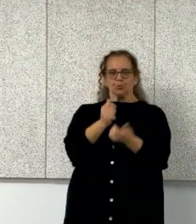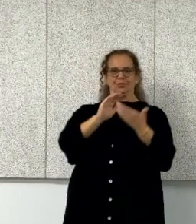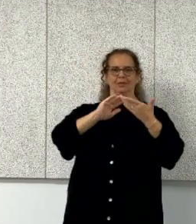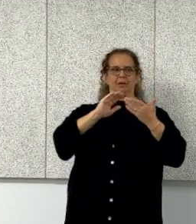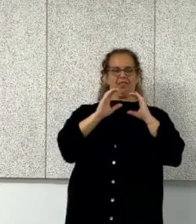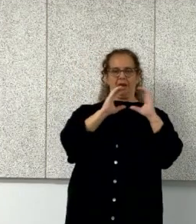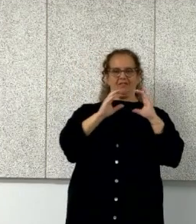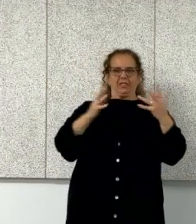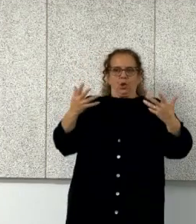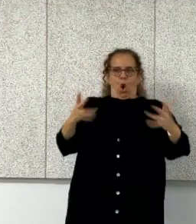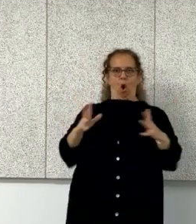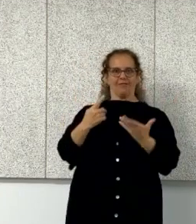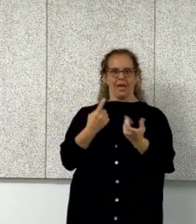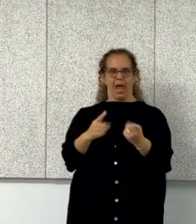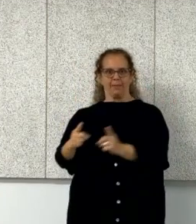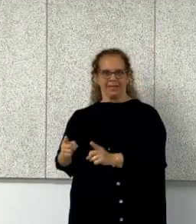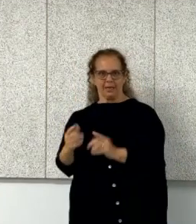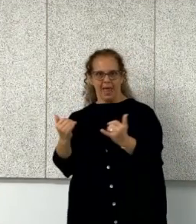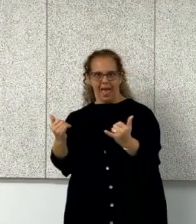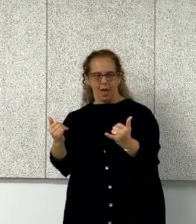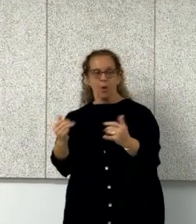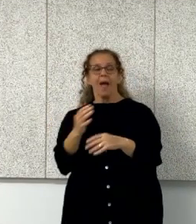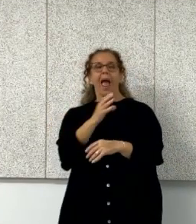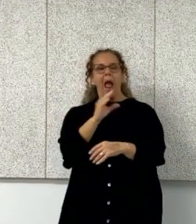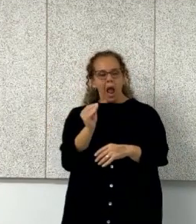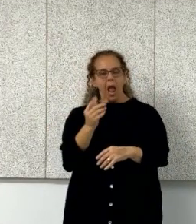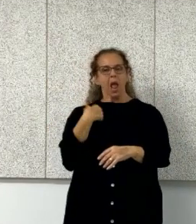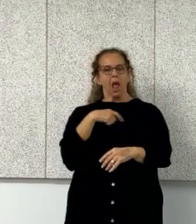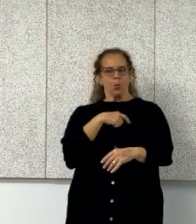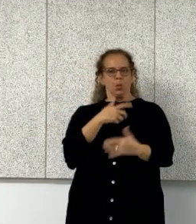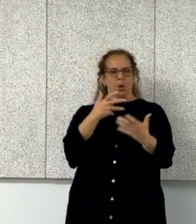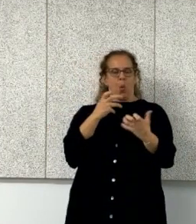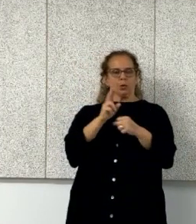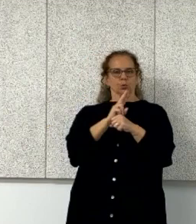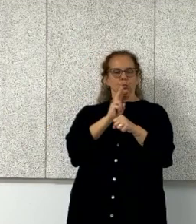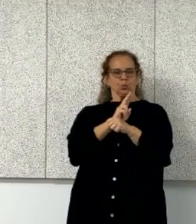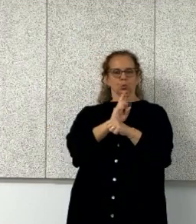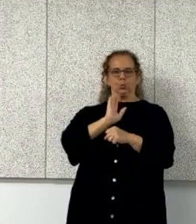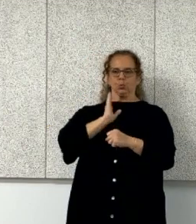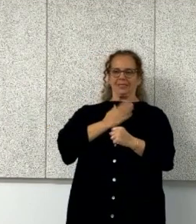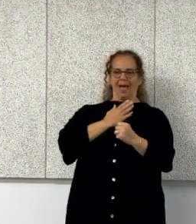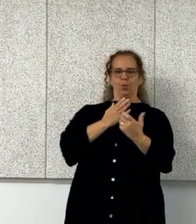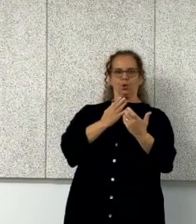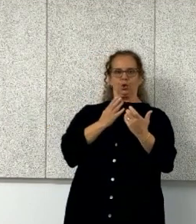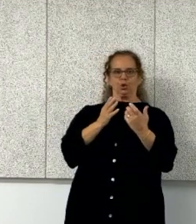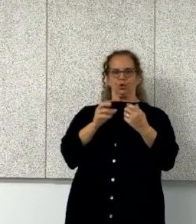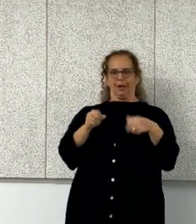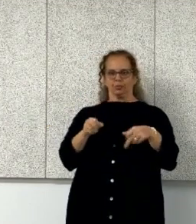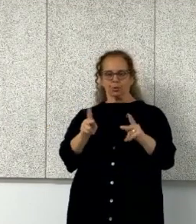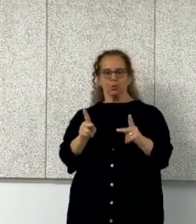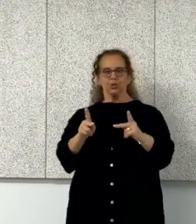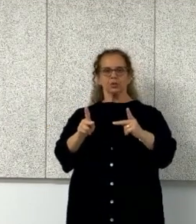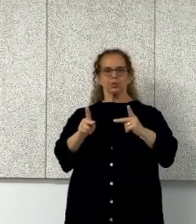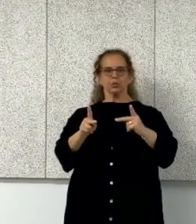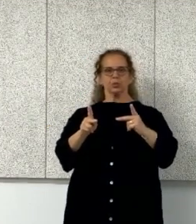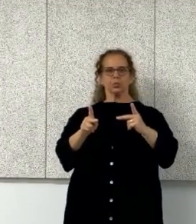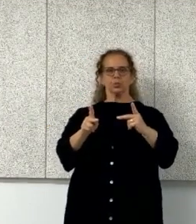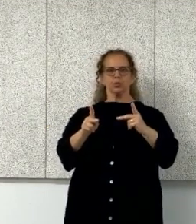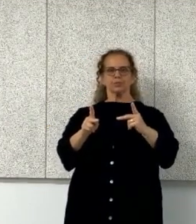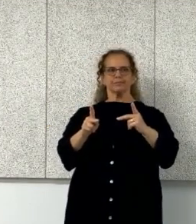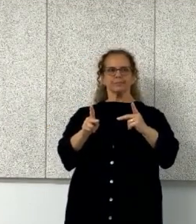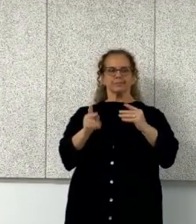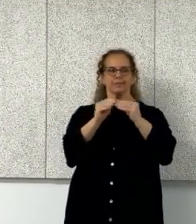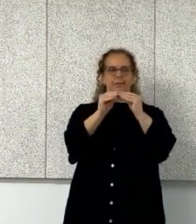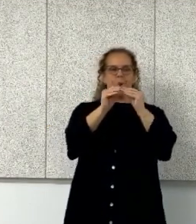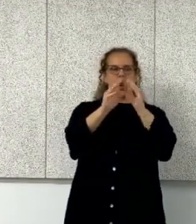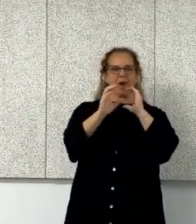on the ground, and we're interested in using our platform as marketers and producers to amplify those conversations. I think you said the same thing earlier,